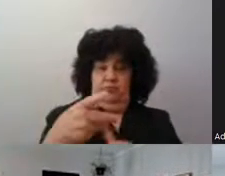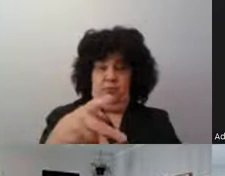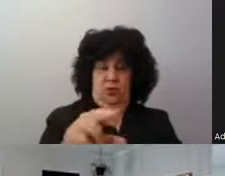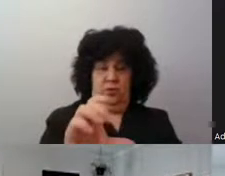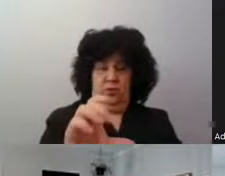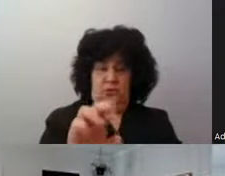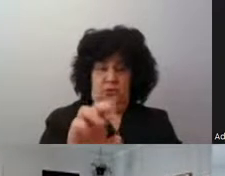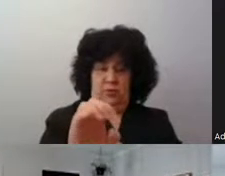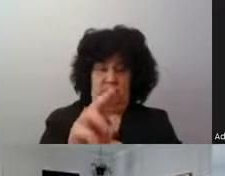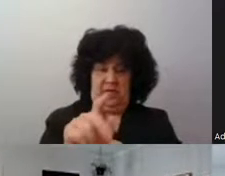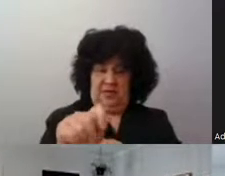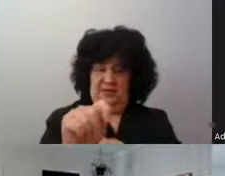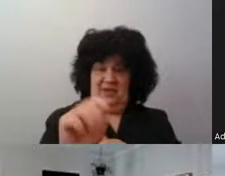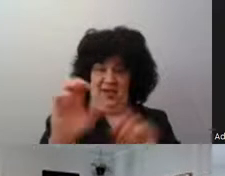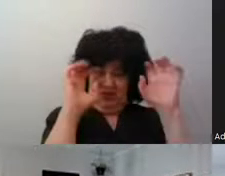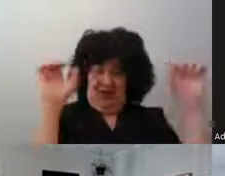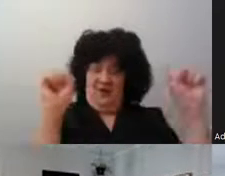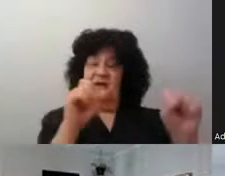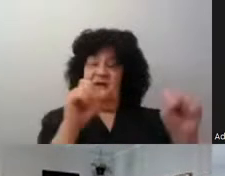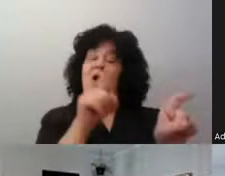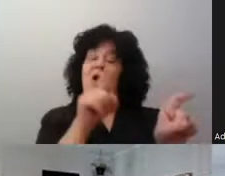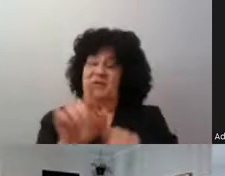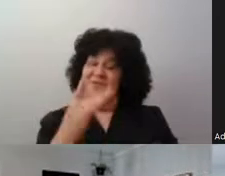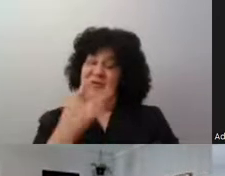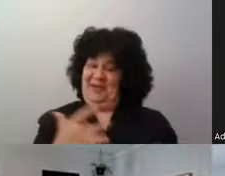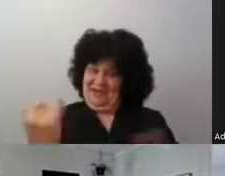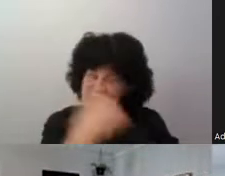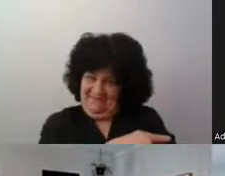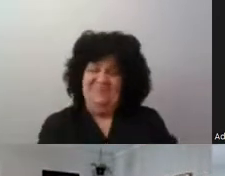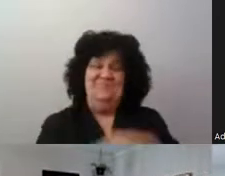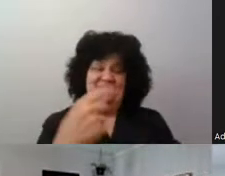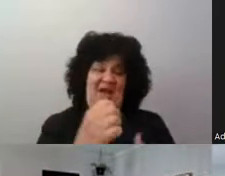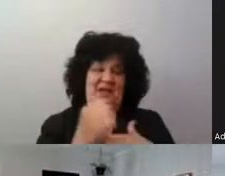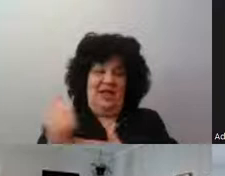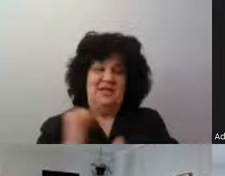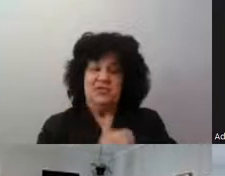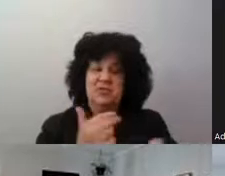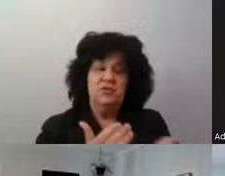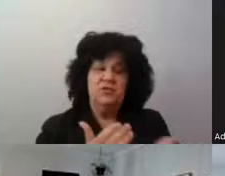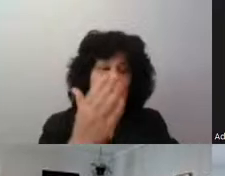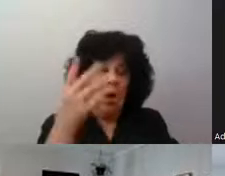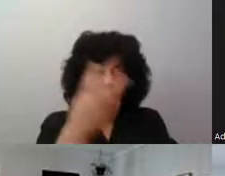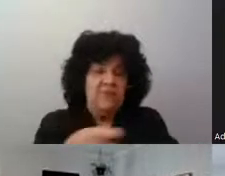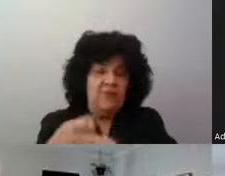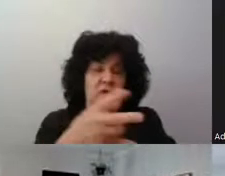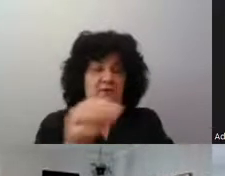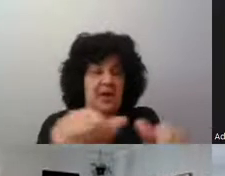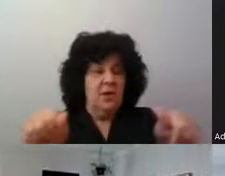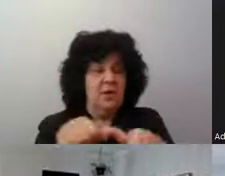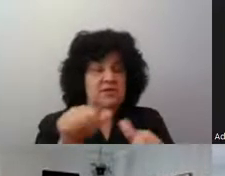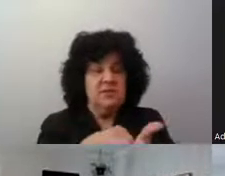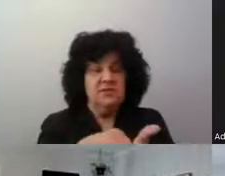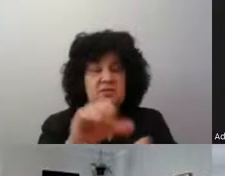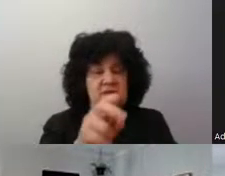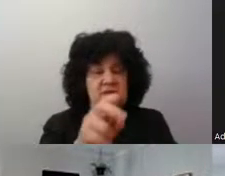birthday boy today, who led us through an overview of the areas that our subcommittees are